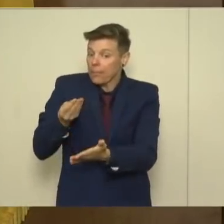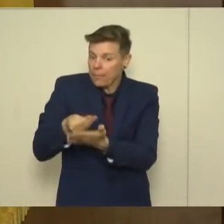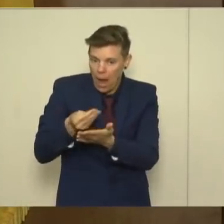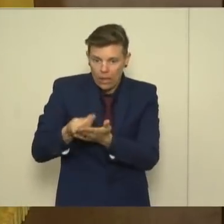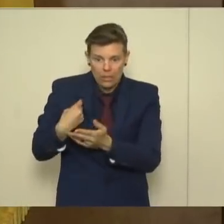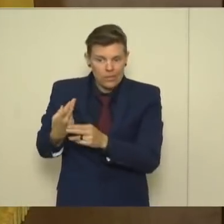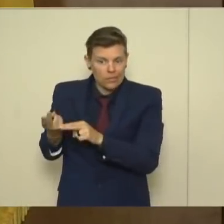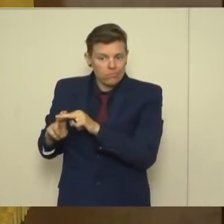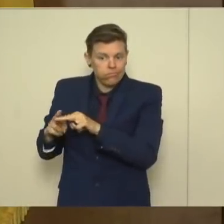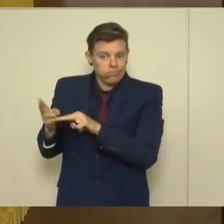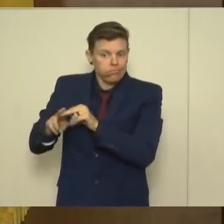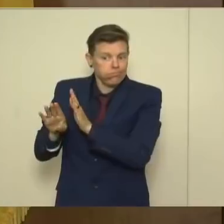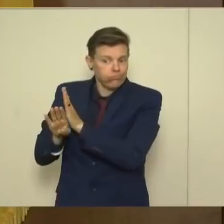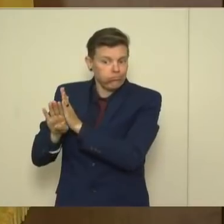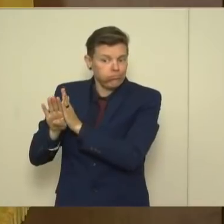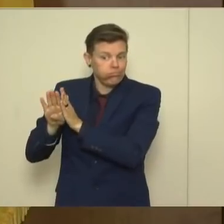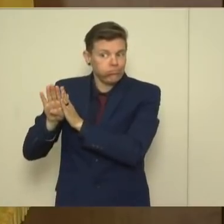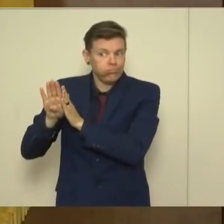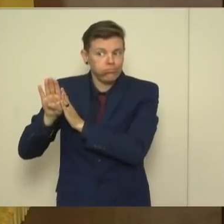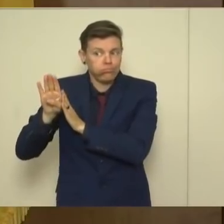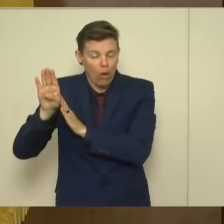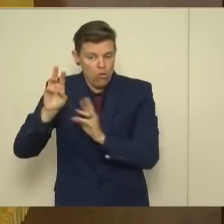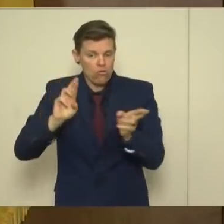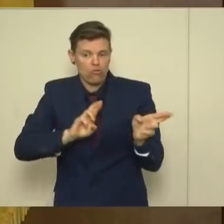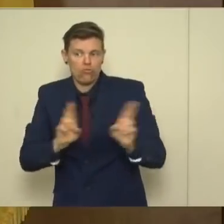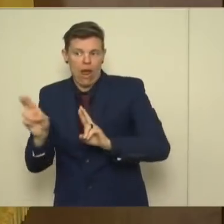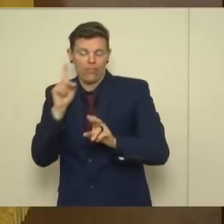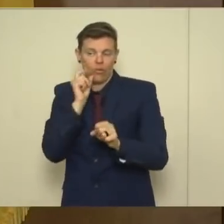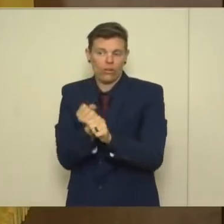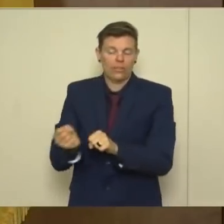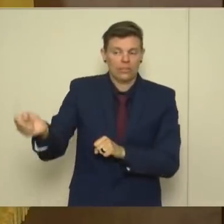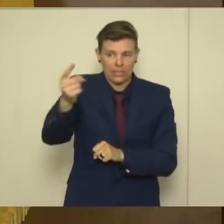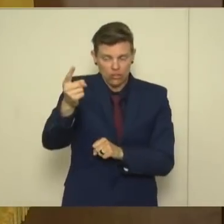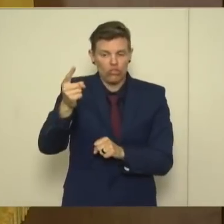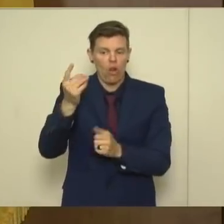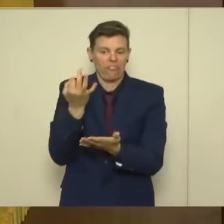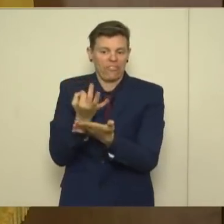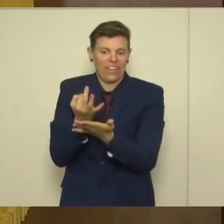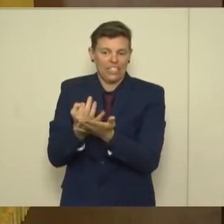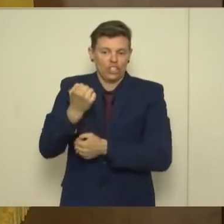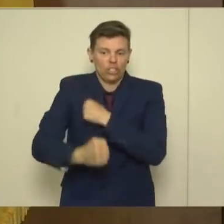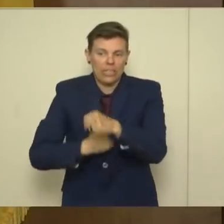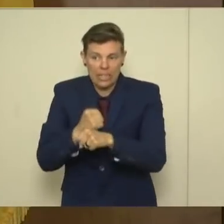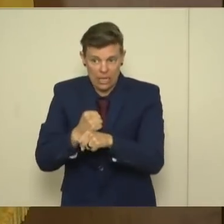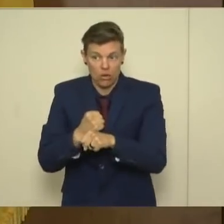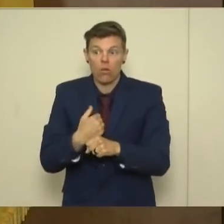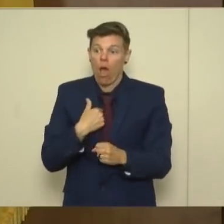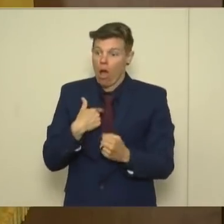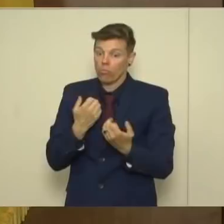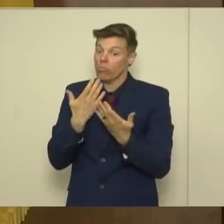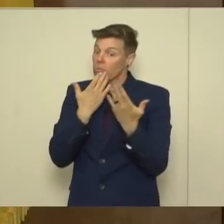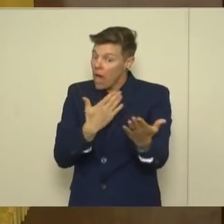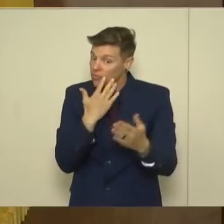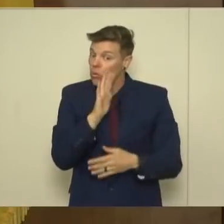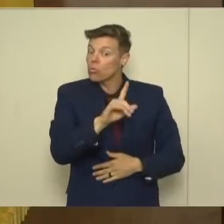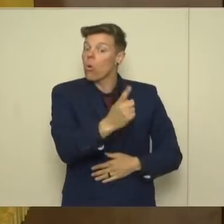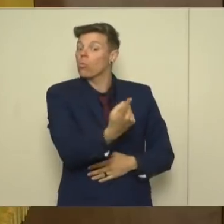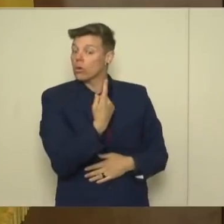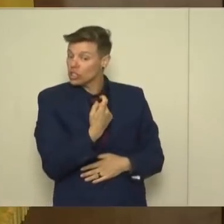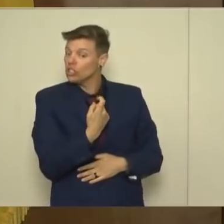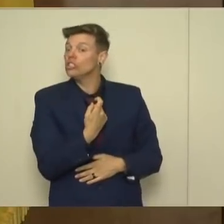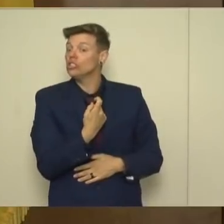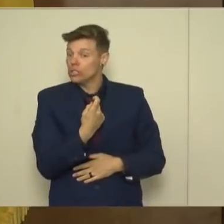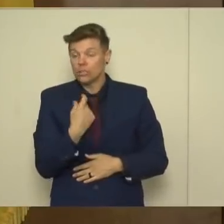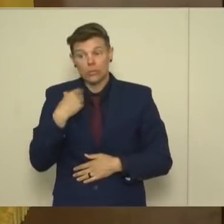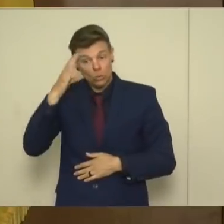next fiscal year. So I appreciate the question, and we are aware of the risks, but I expect we're in the best position